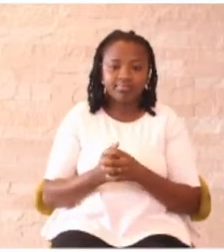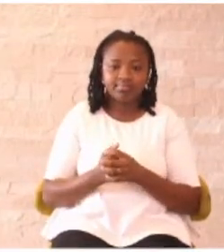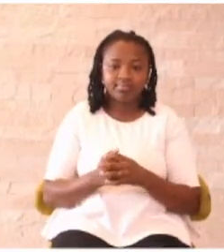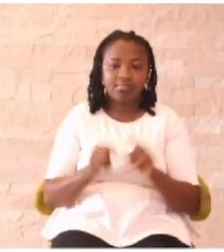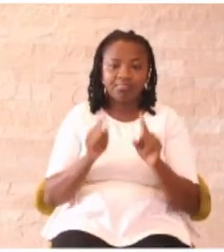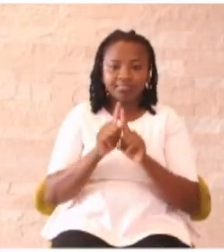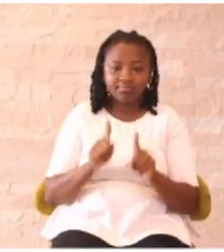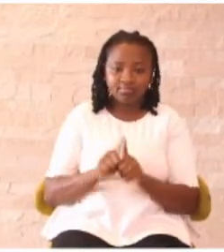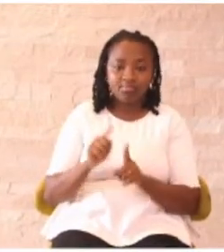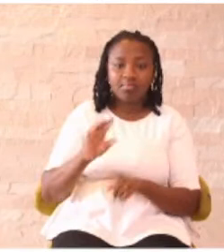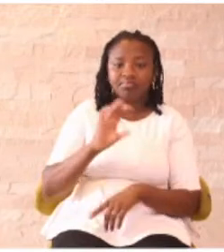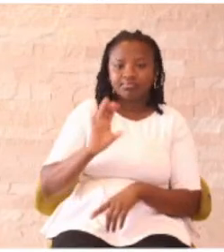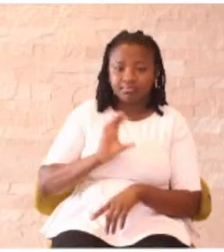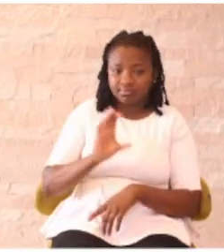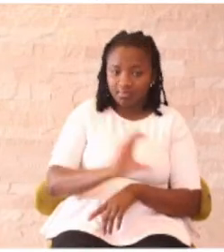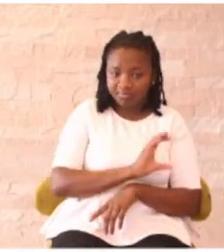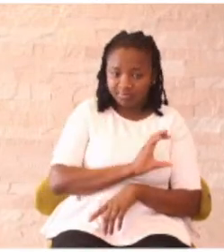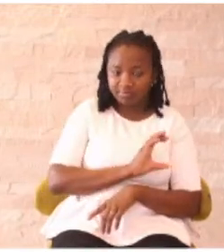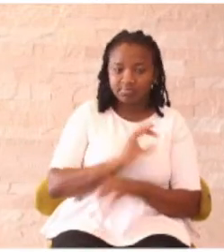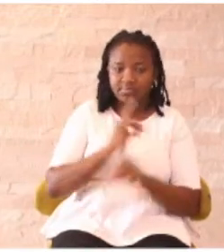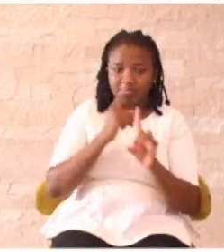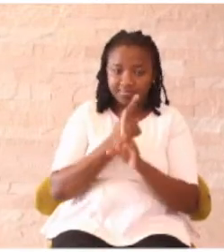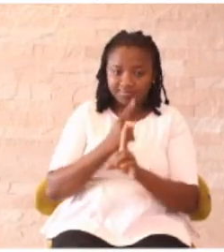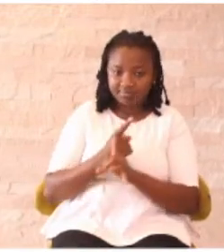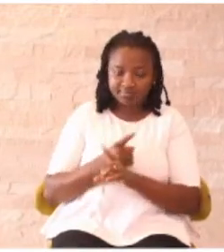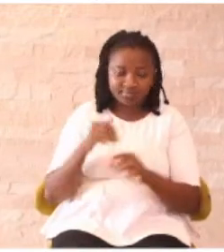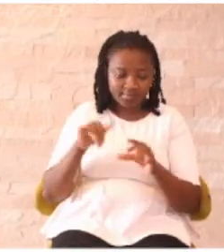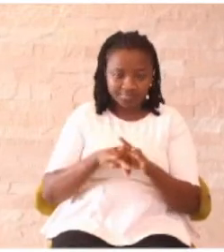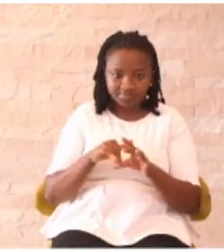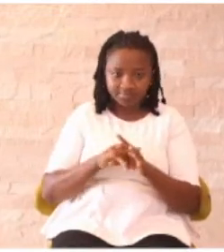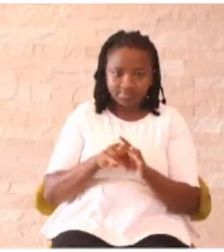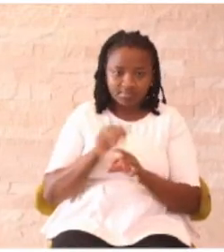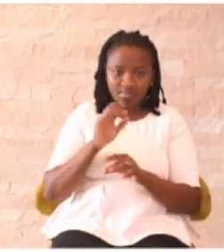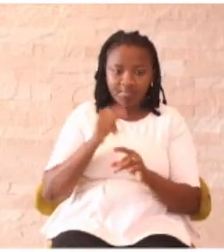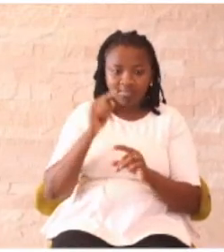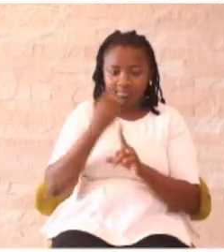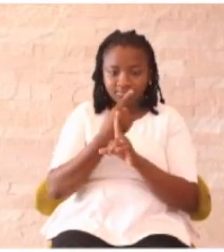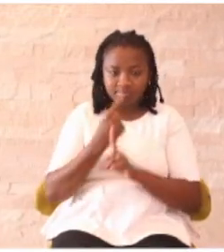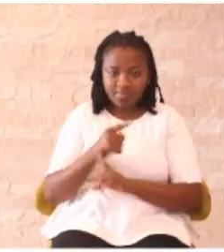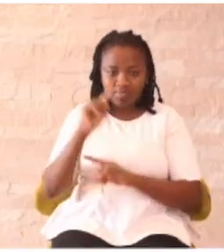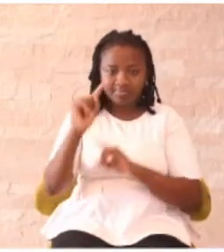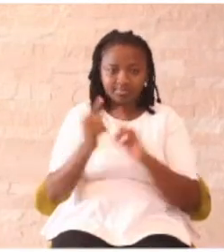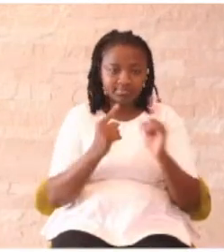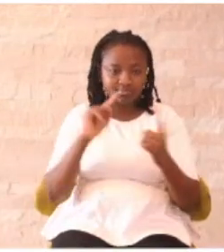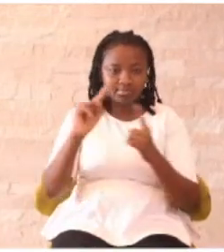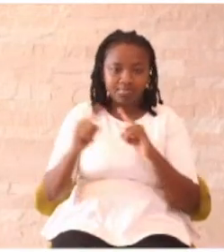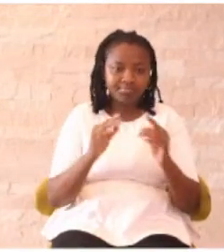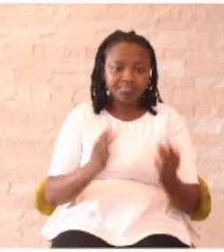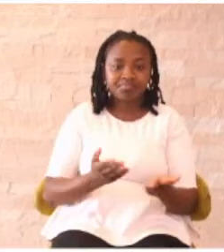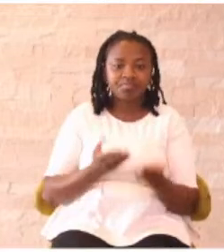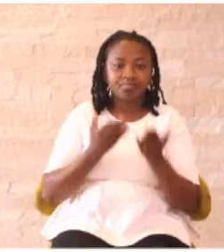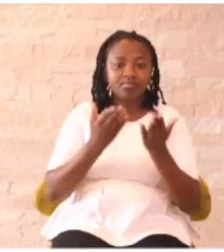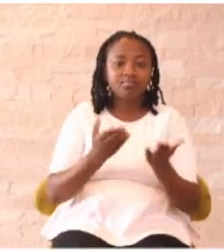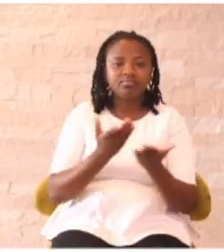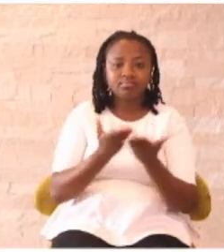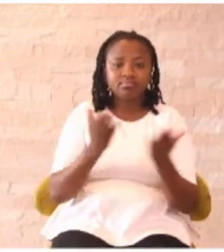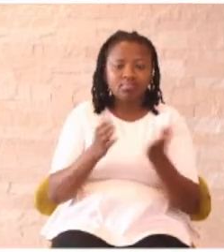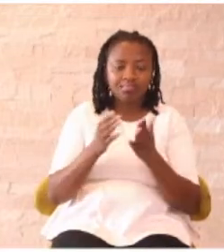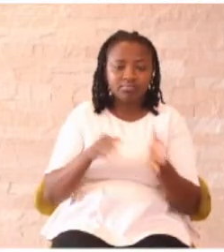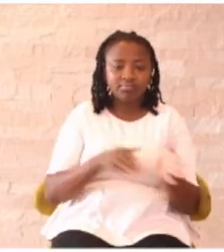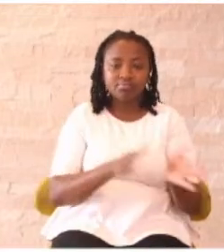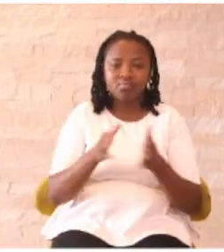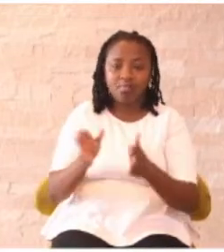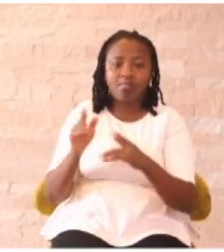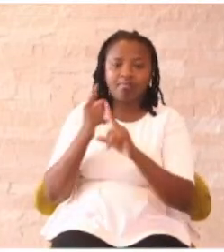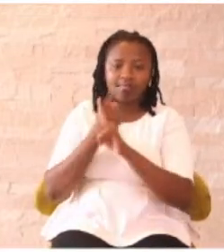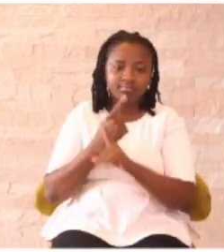Coming out of members from home to enable them diverse ways in solving